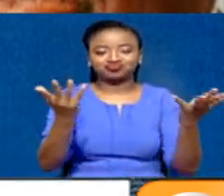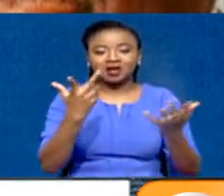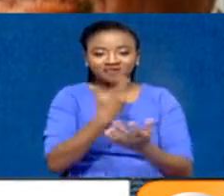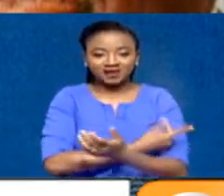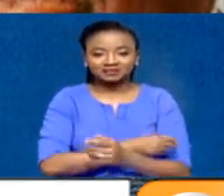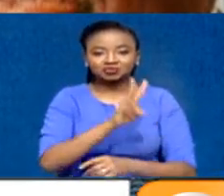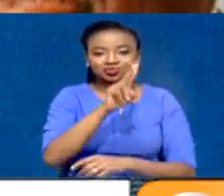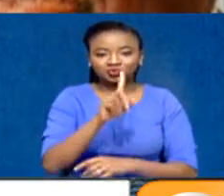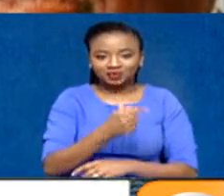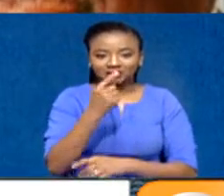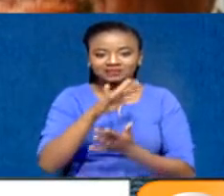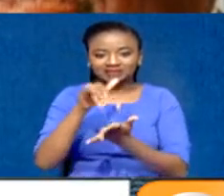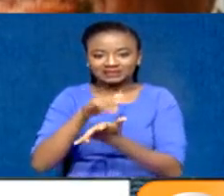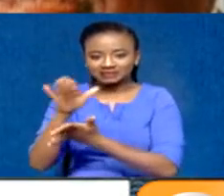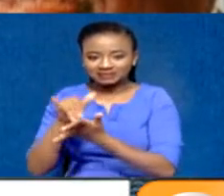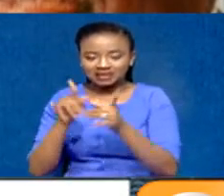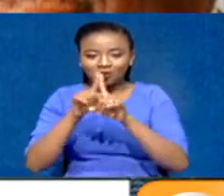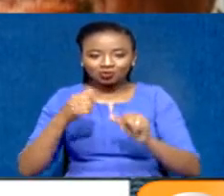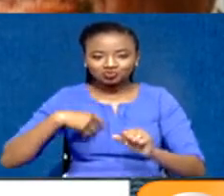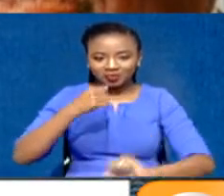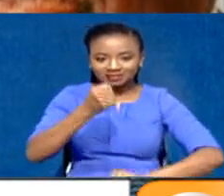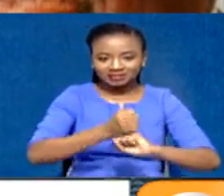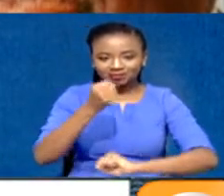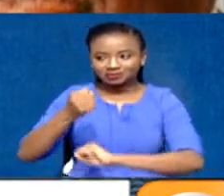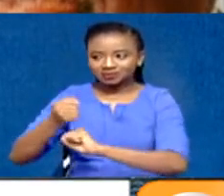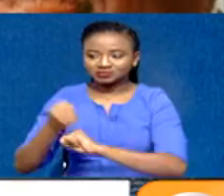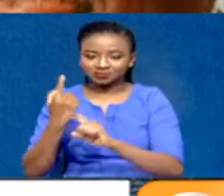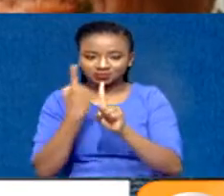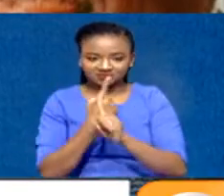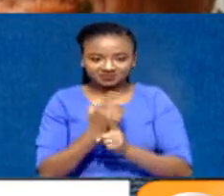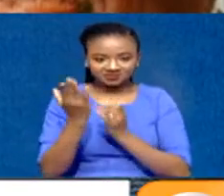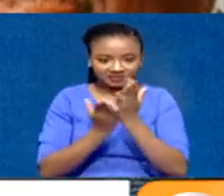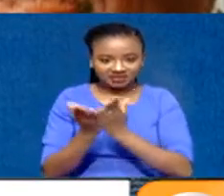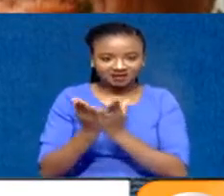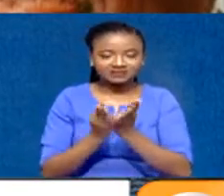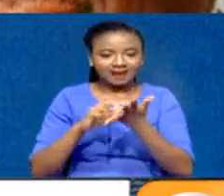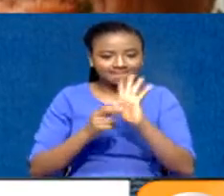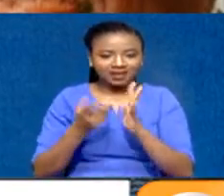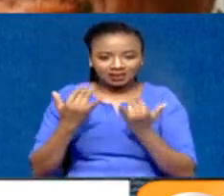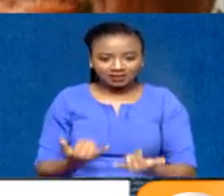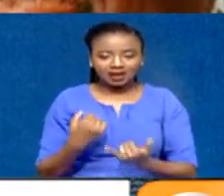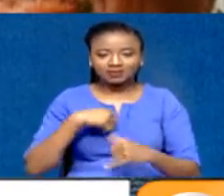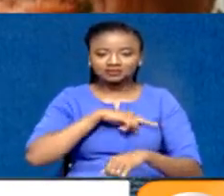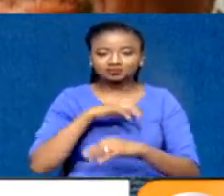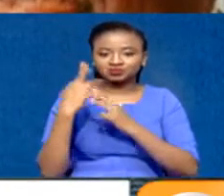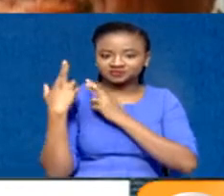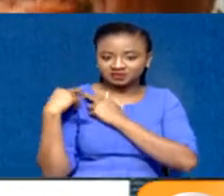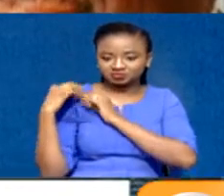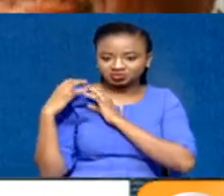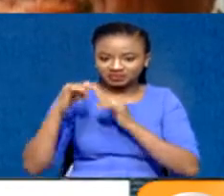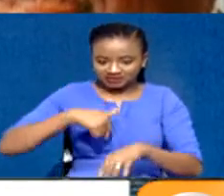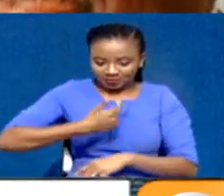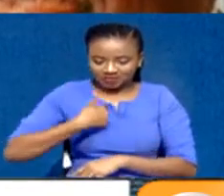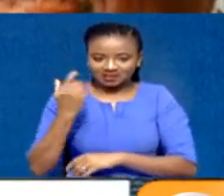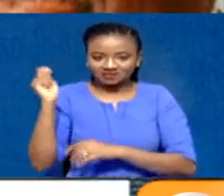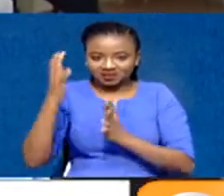2,000 facilities. We are supporting outreach services, and therefore it's incumbent upon Kenyans now to present themselves